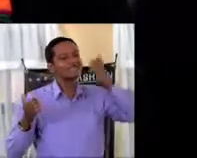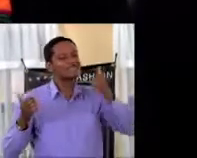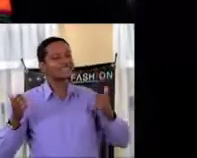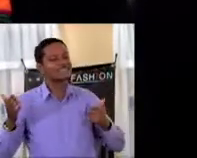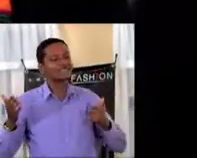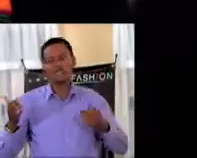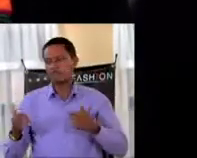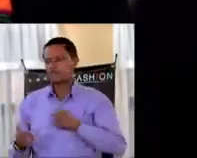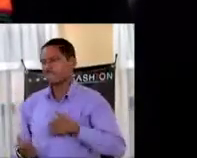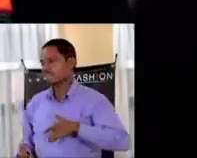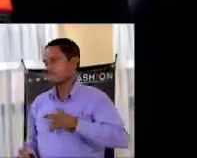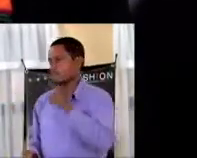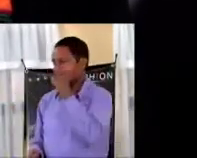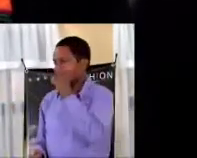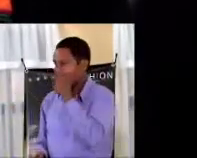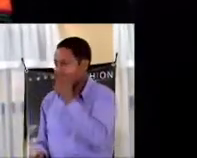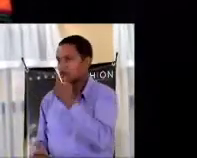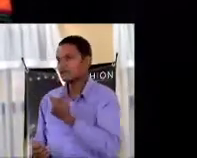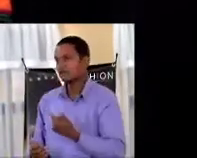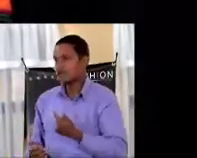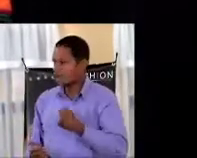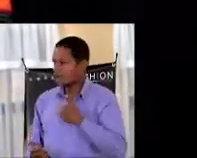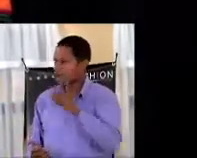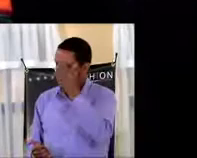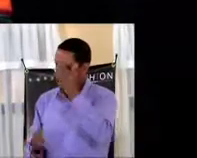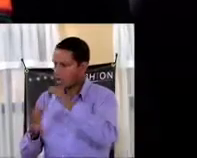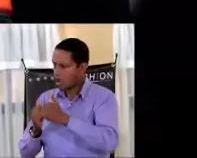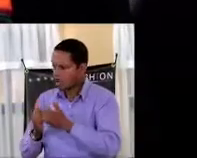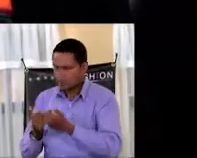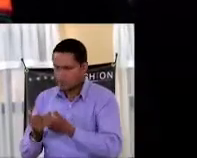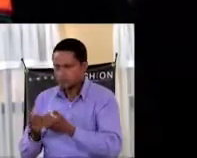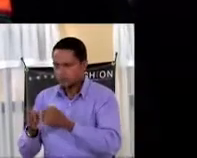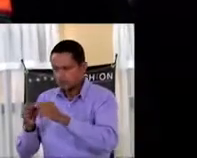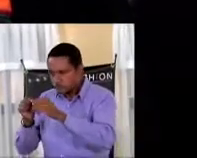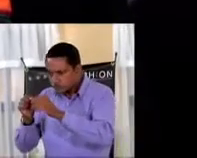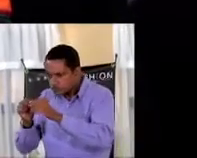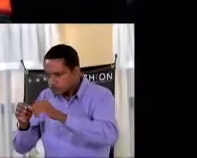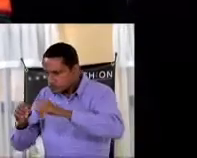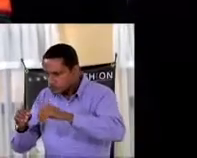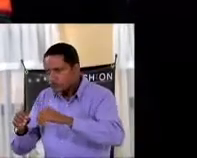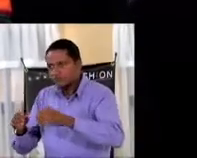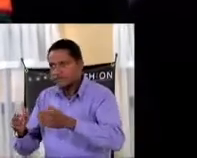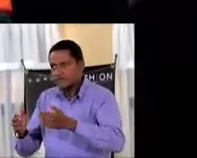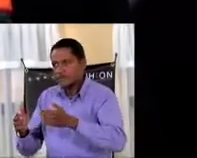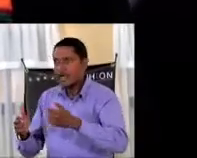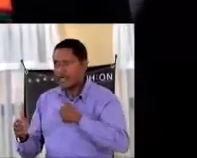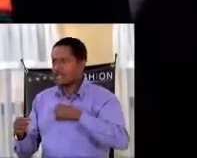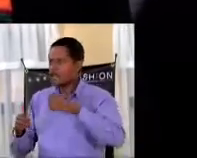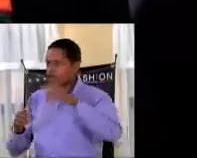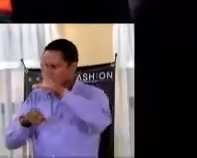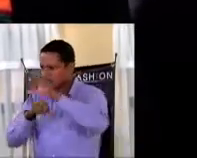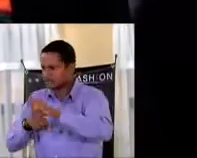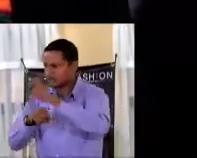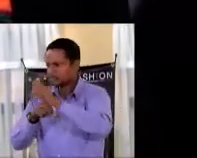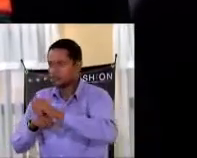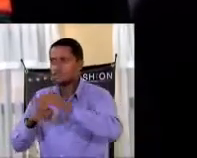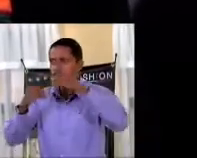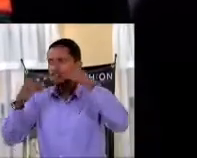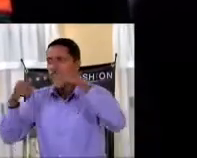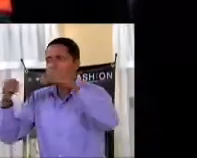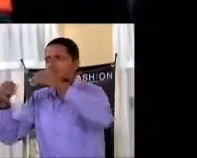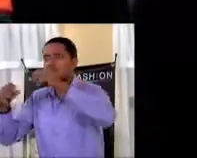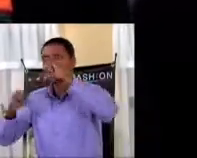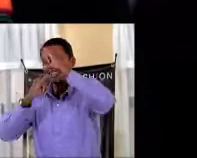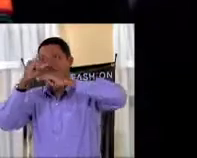haven't done a fashion degree. I don't know how to thread a needle just like Richard. But I'm accustomed shopping internationally, and I have done the